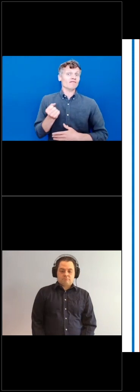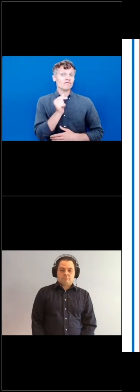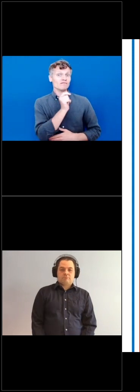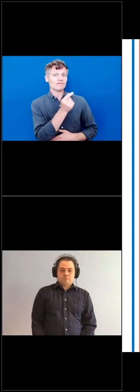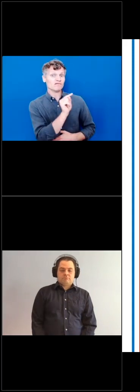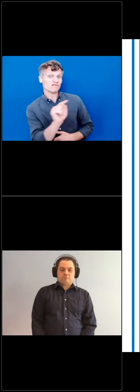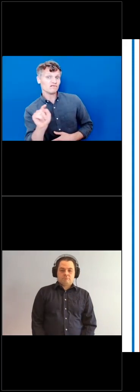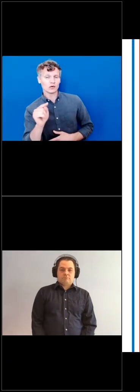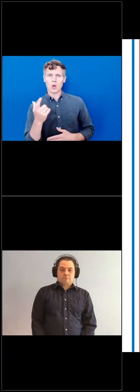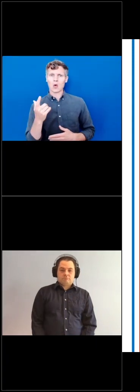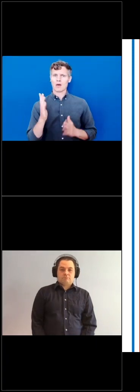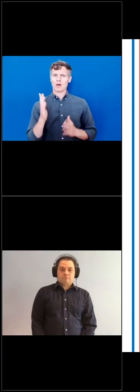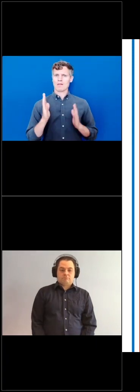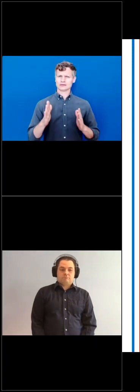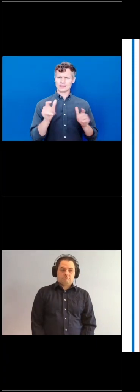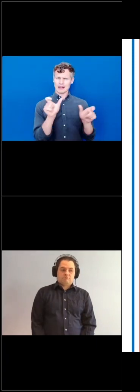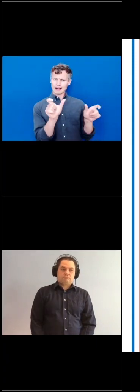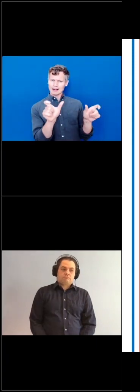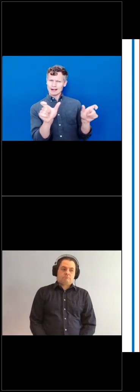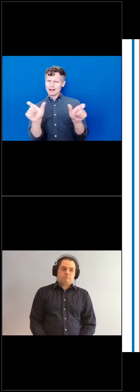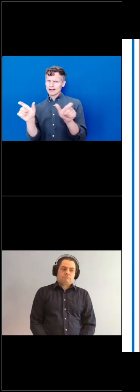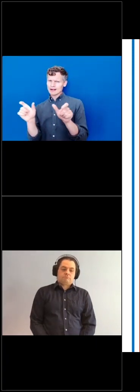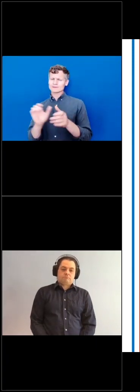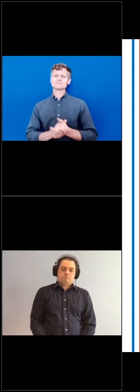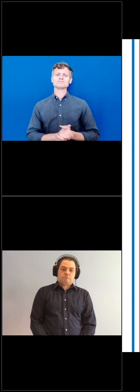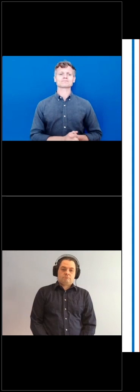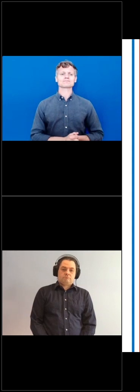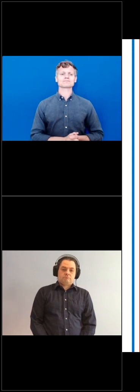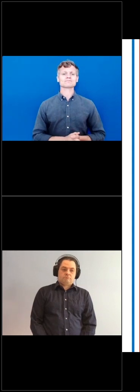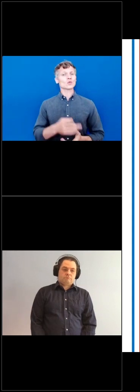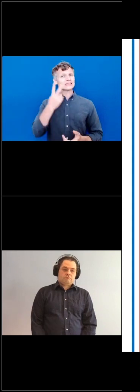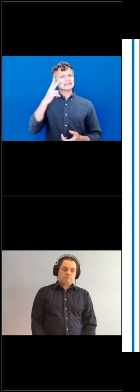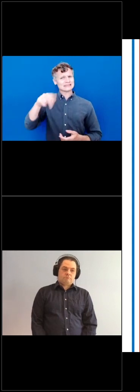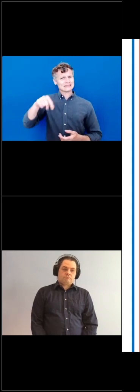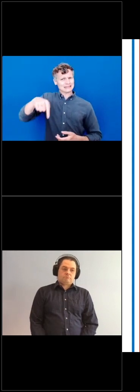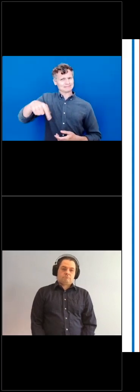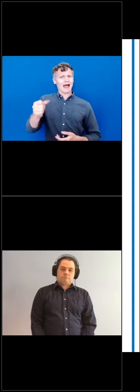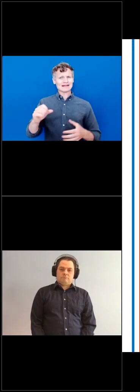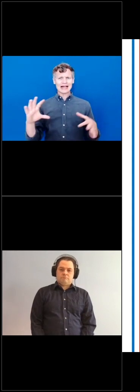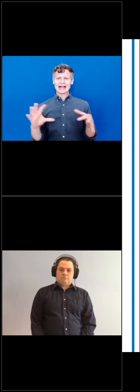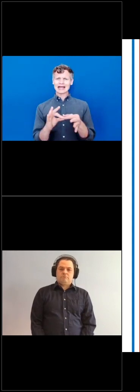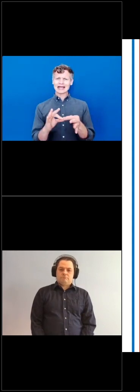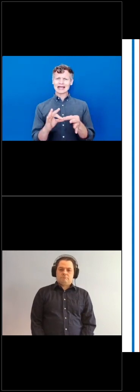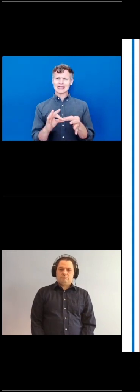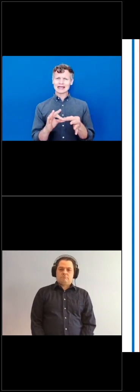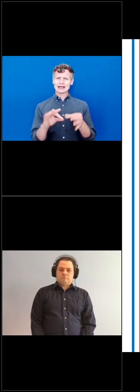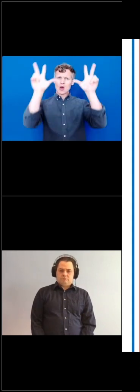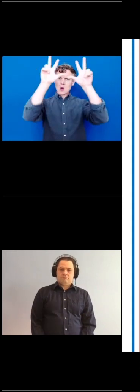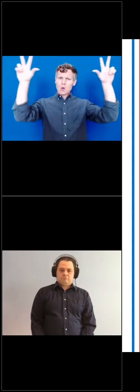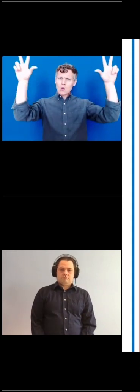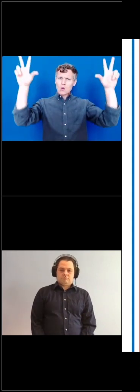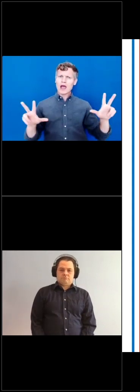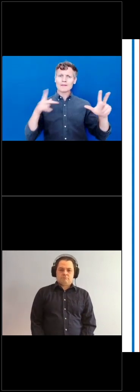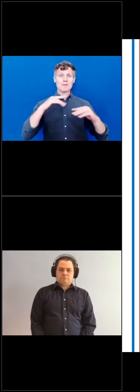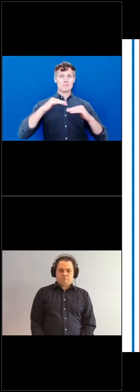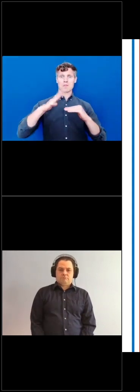occur. So below we are sharing a link where you can find more information and learn more about collection